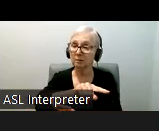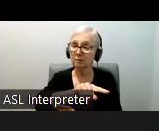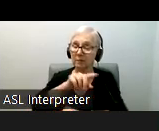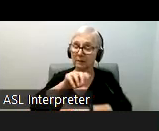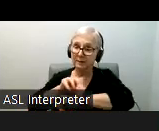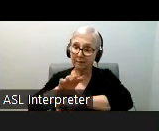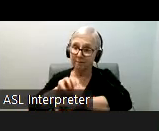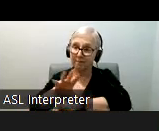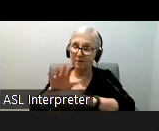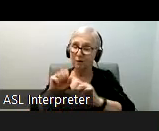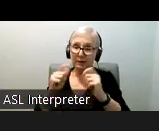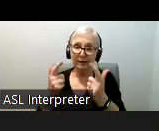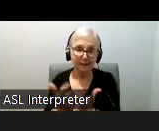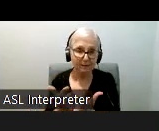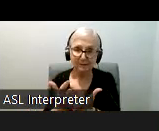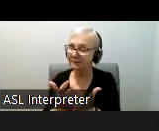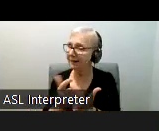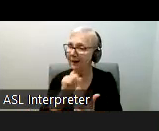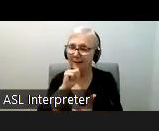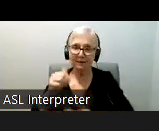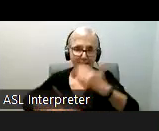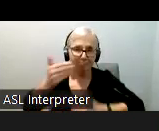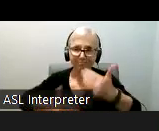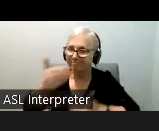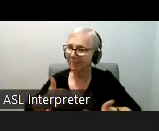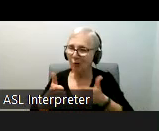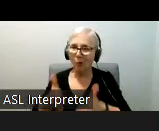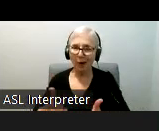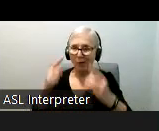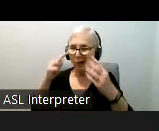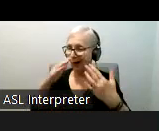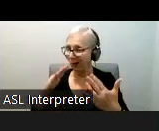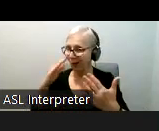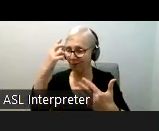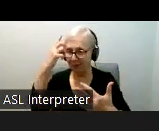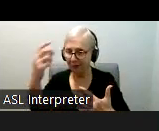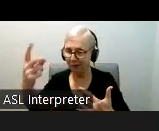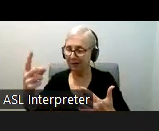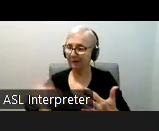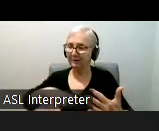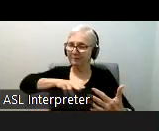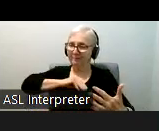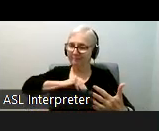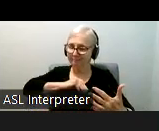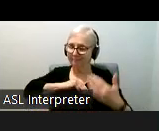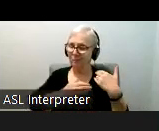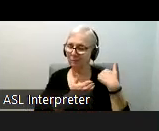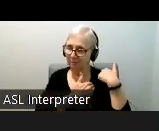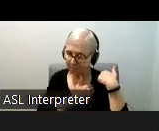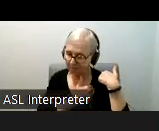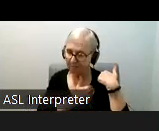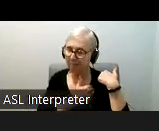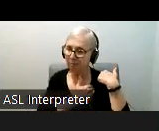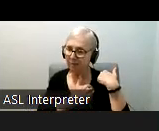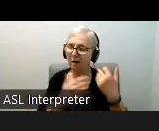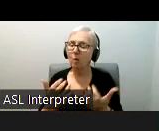advisory council hasn't gone the way I think we all hoped and dreamed it would be. And I take ownership for that. I really